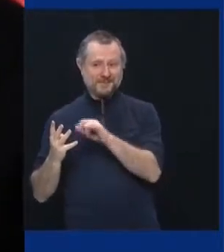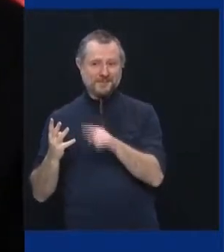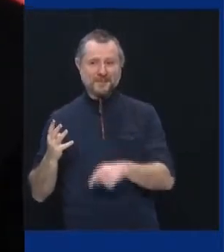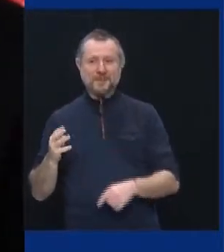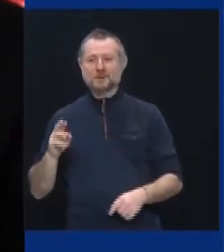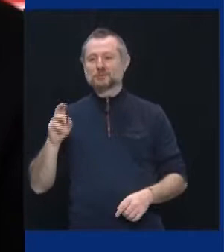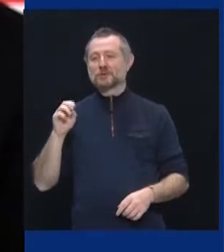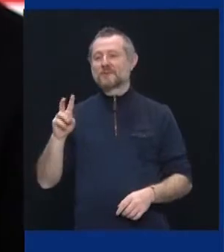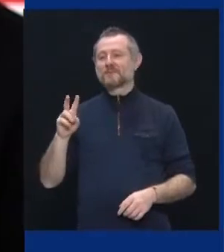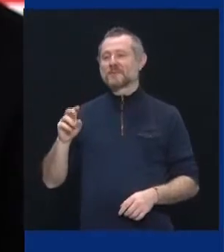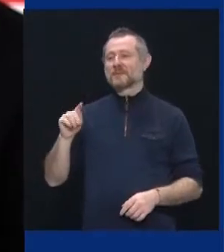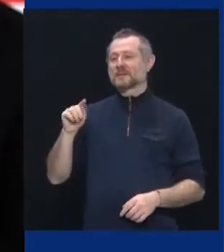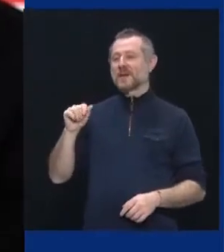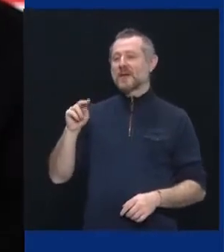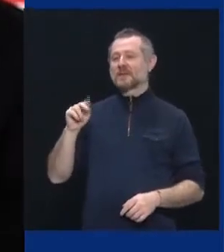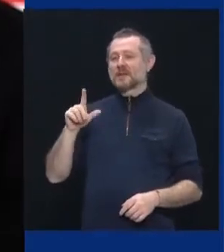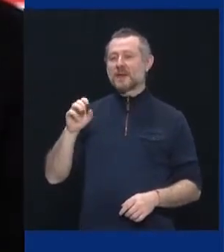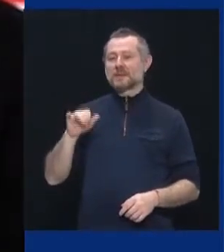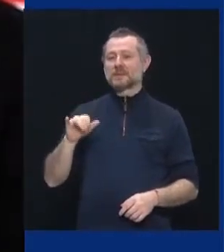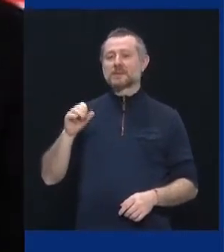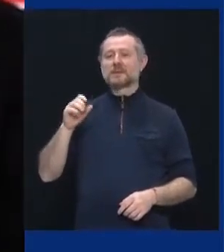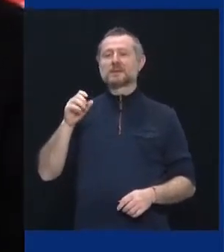Reverend Stanley Smith, Jr.